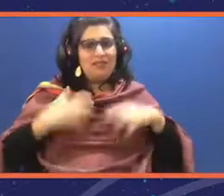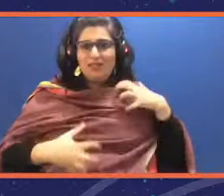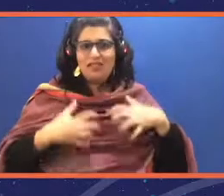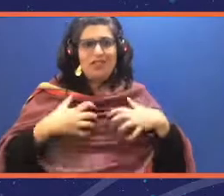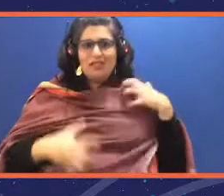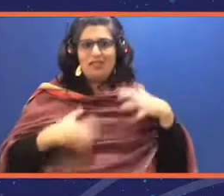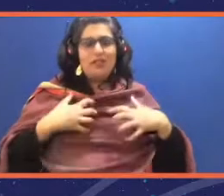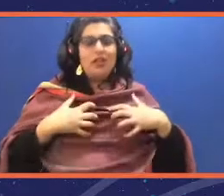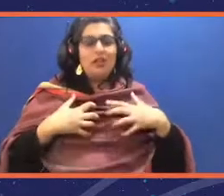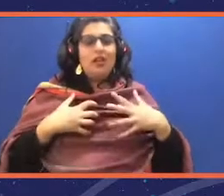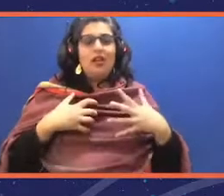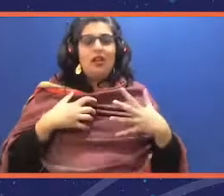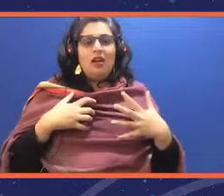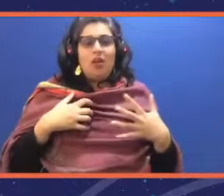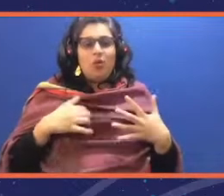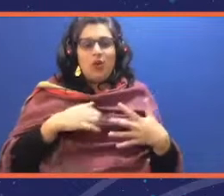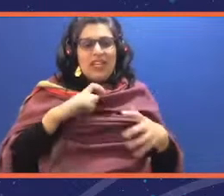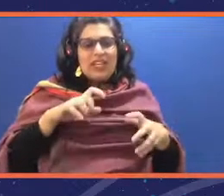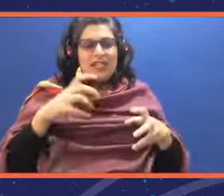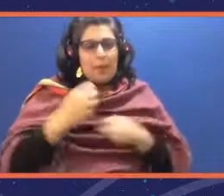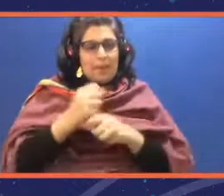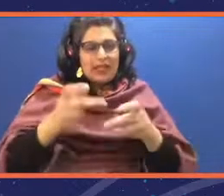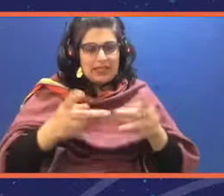we need to make space for